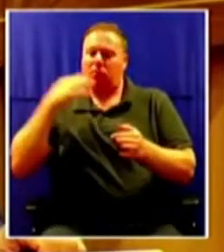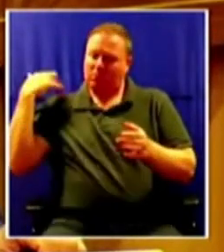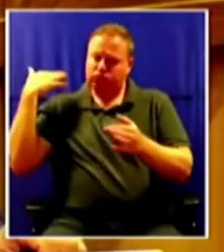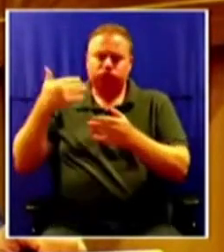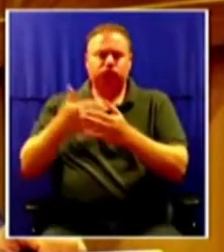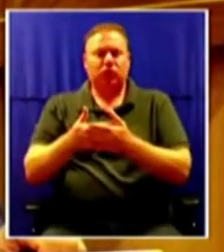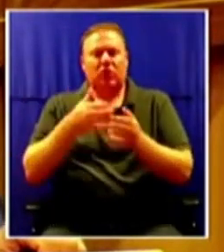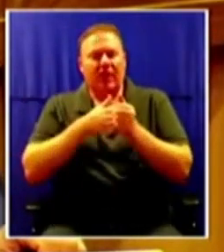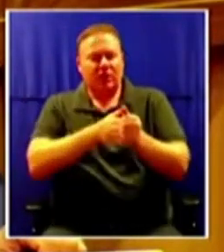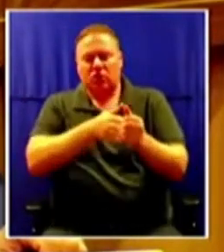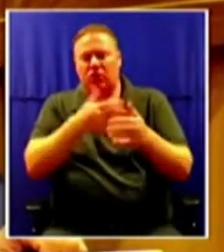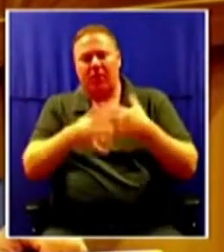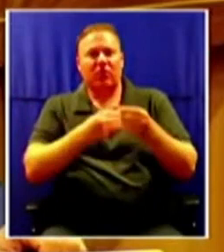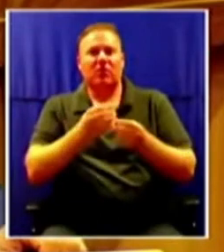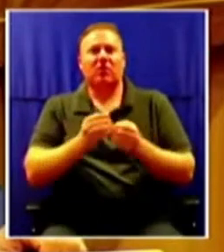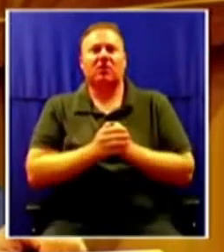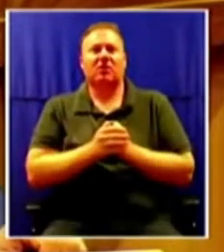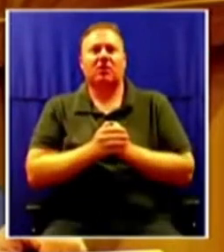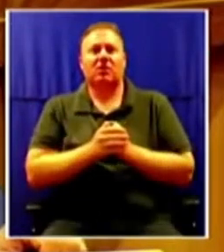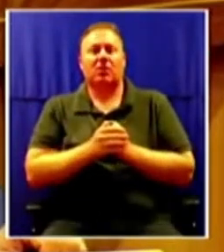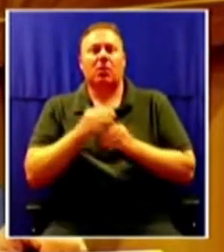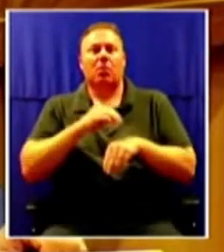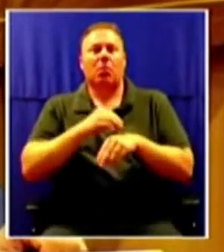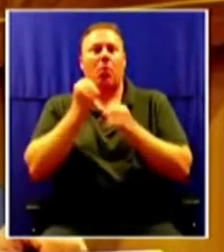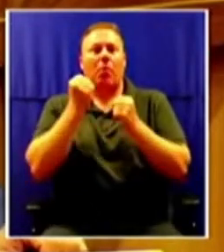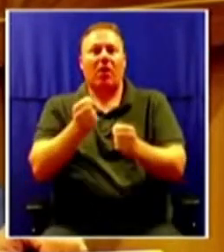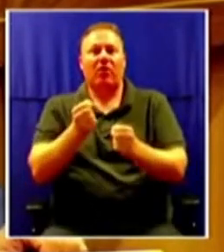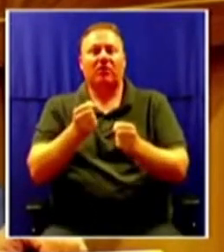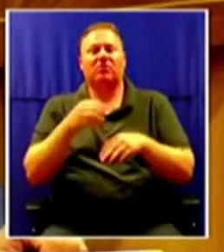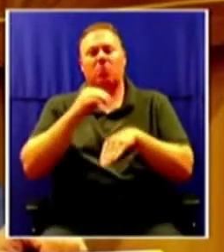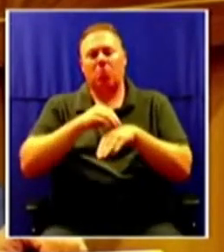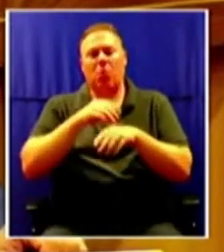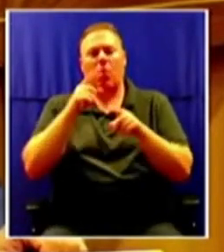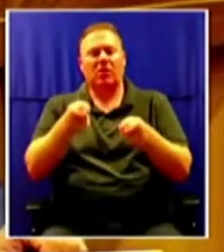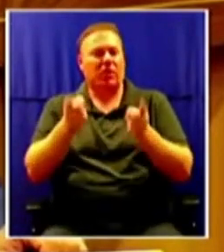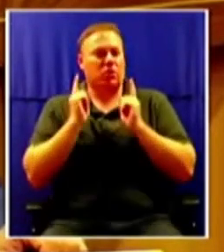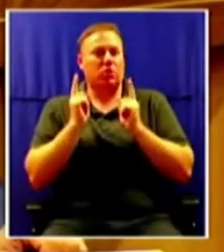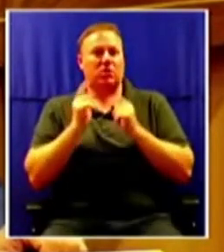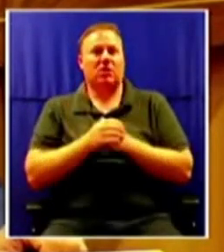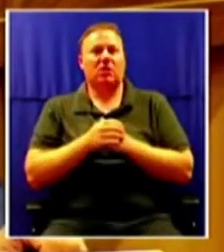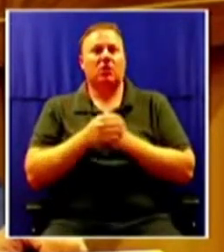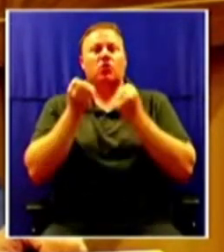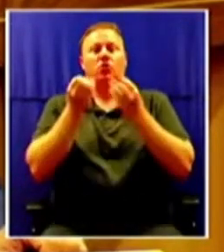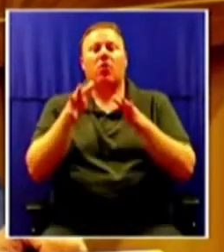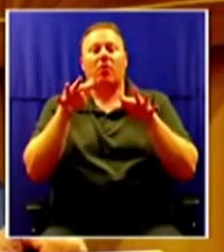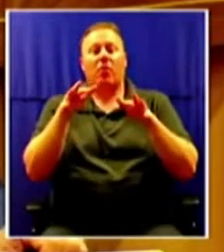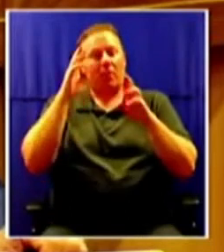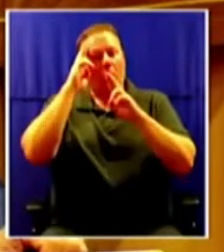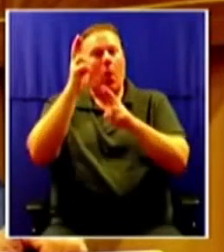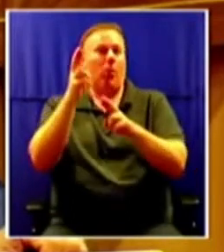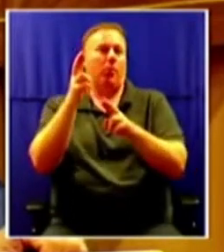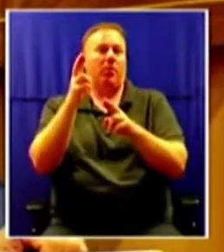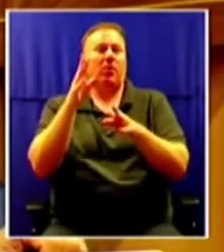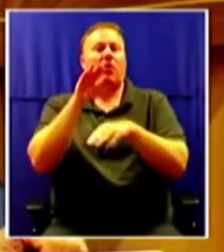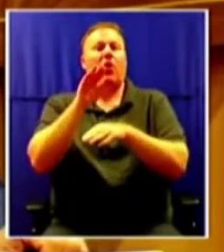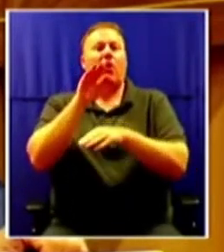decisive leadership, but something more powerful but also more dangerous. You offered people hope after years of